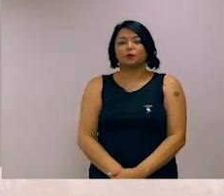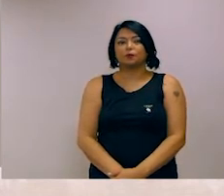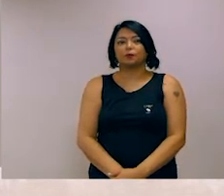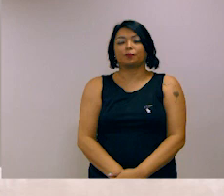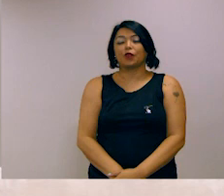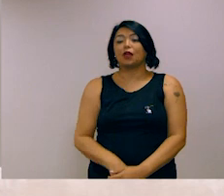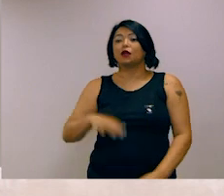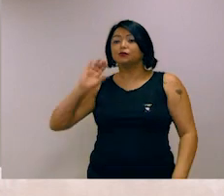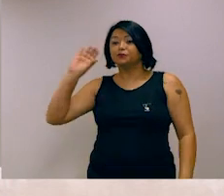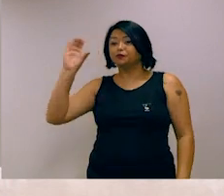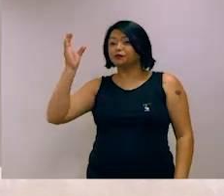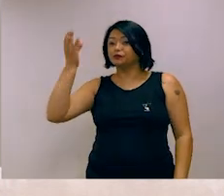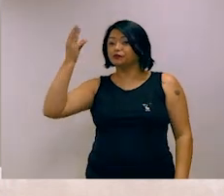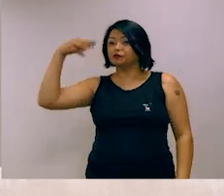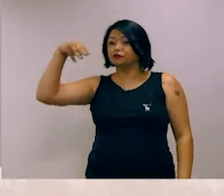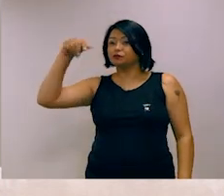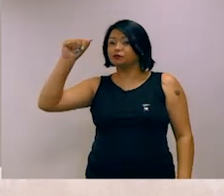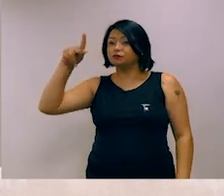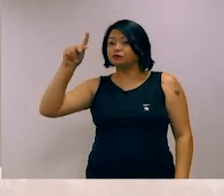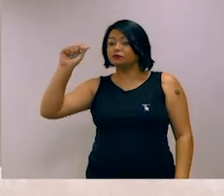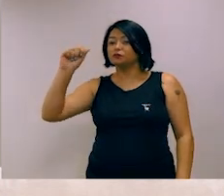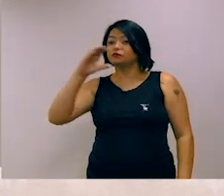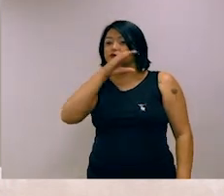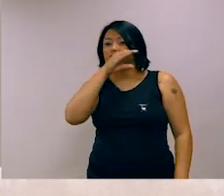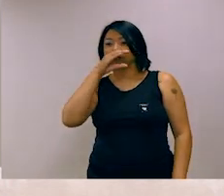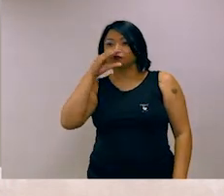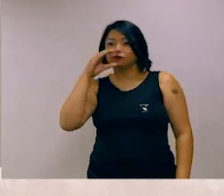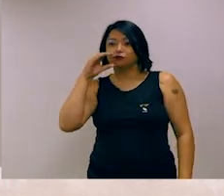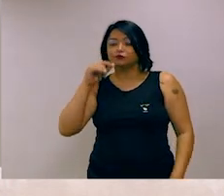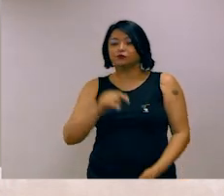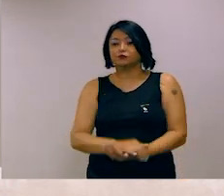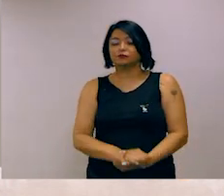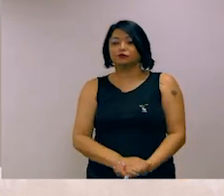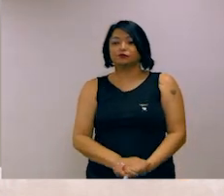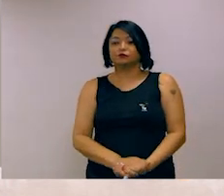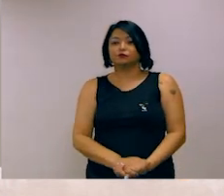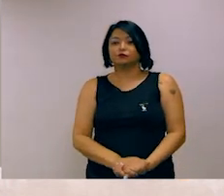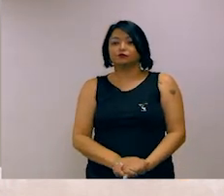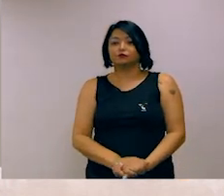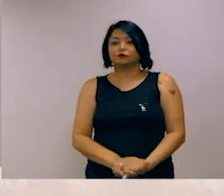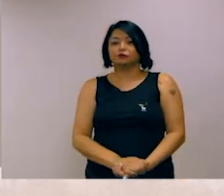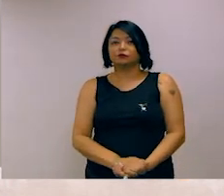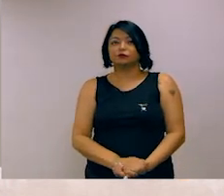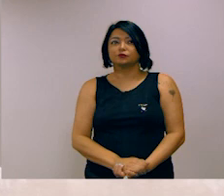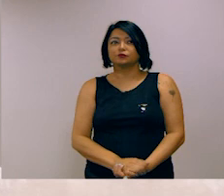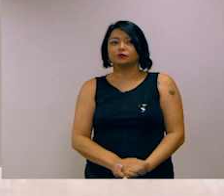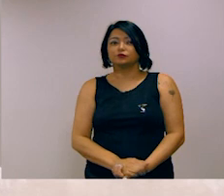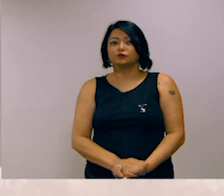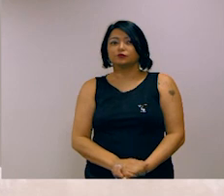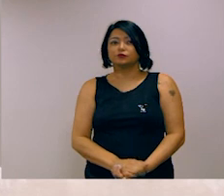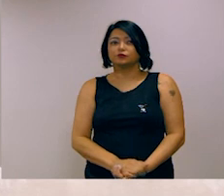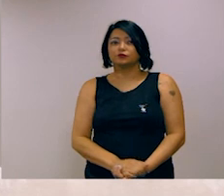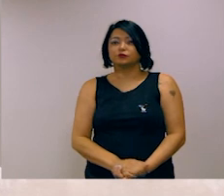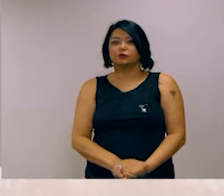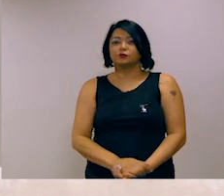So let's continue talking about the results of this heat map. So we